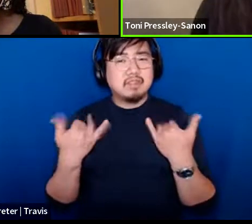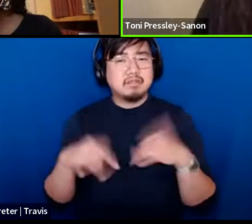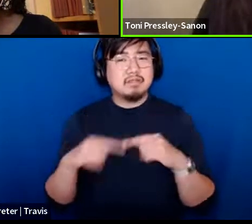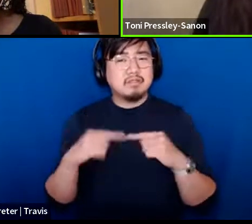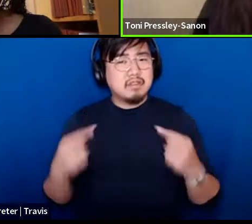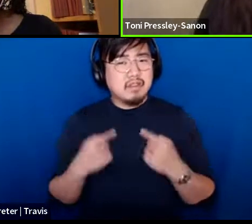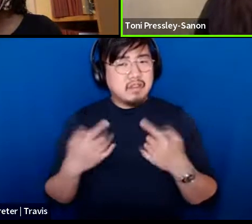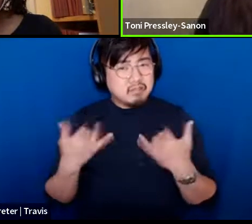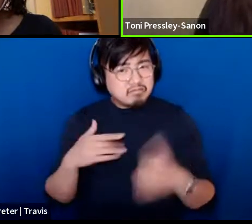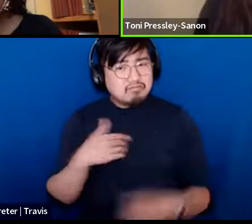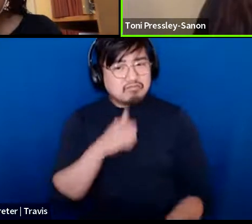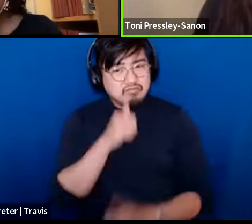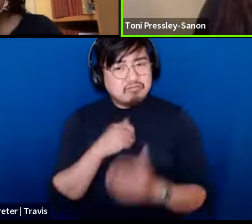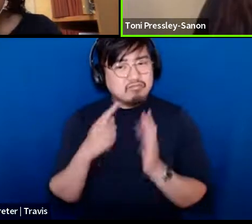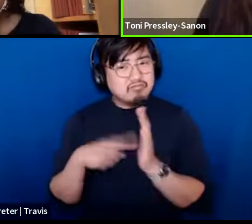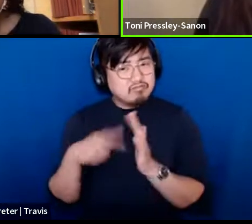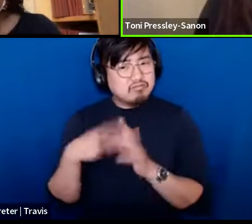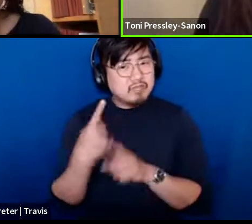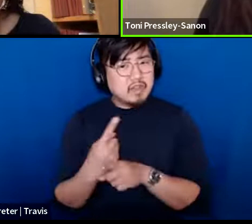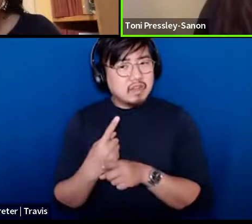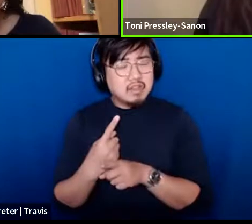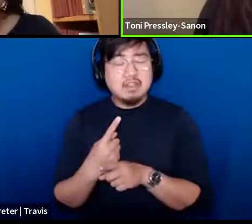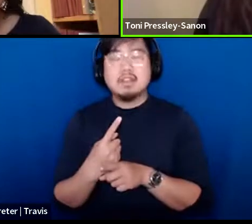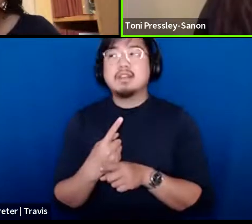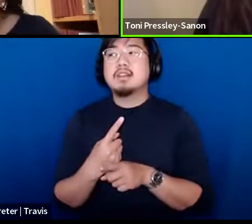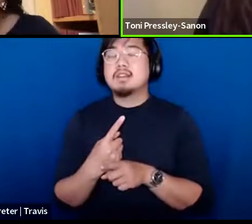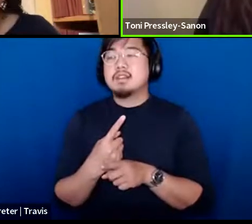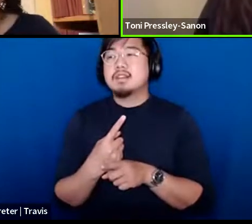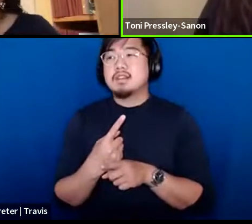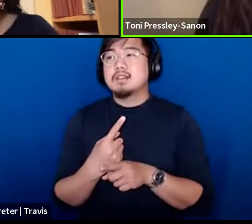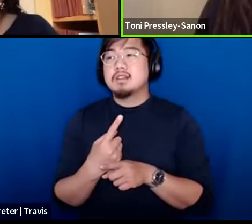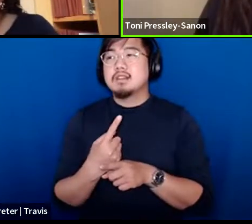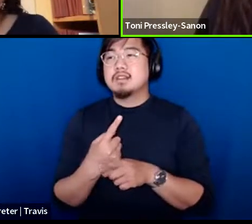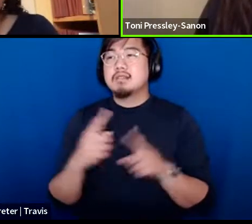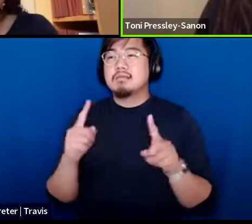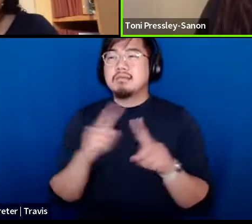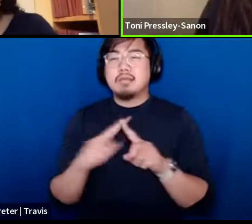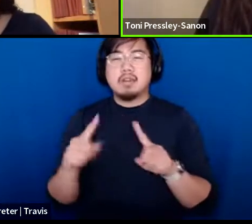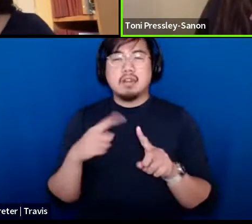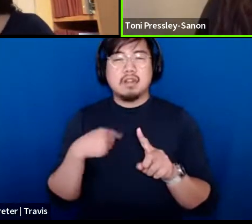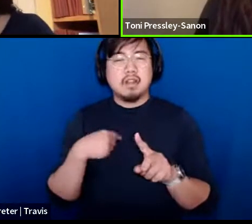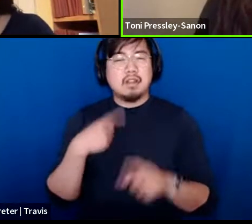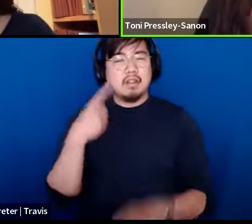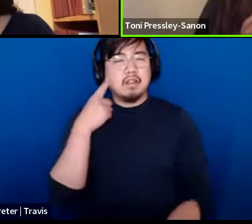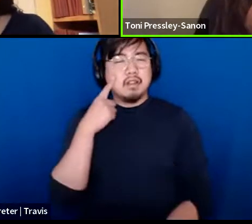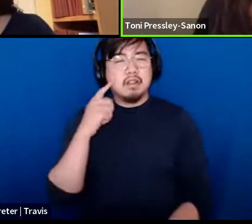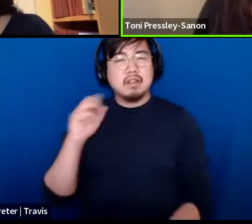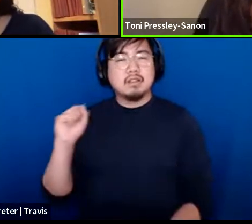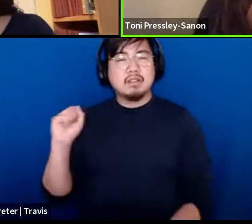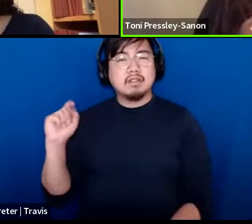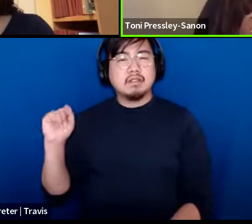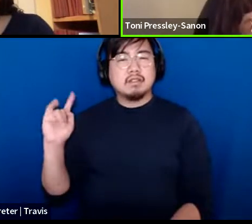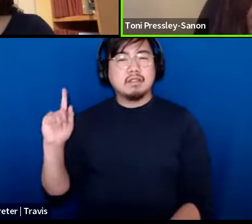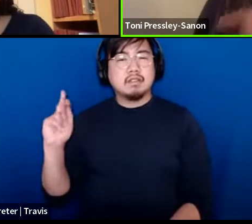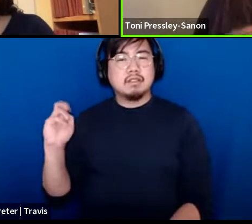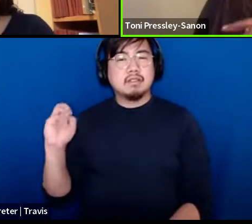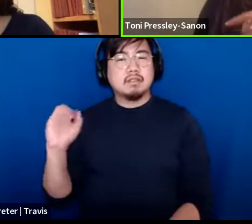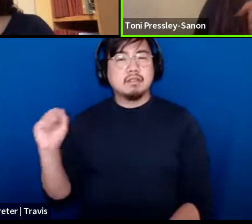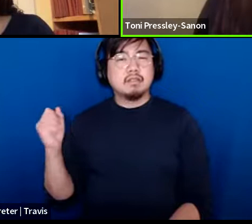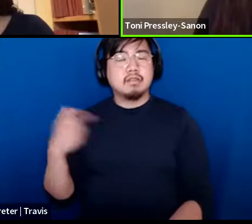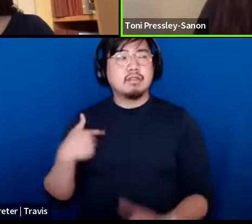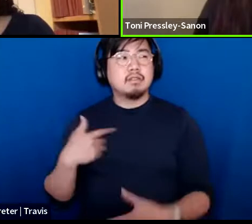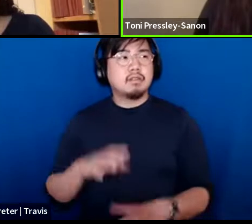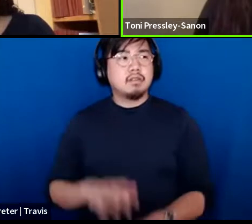suffer, right? But I think that this stillness gives me the tools that I need to